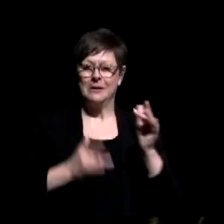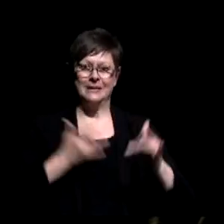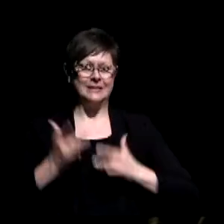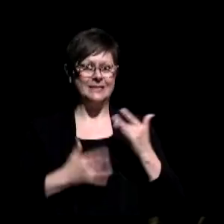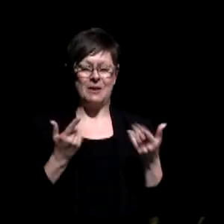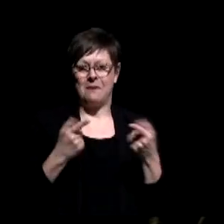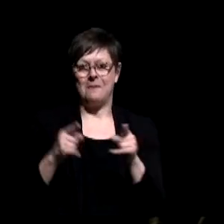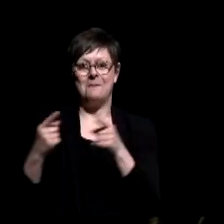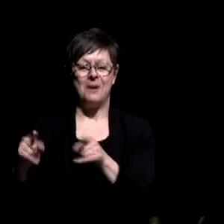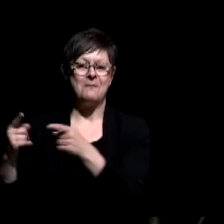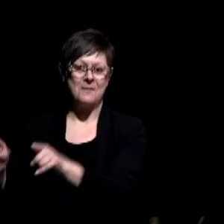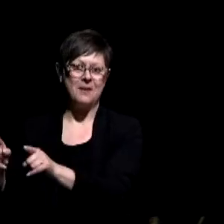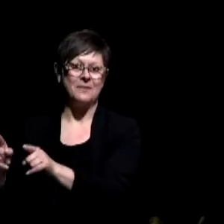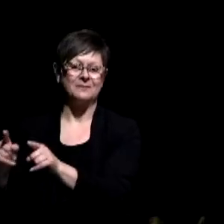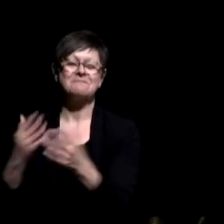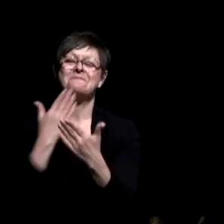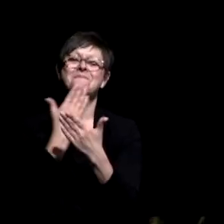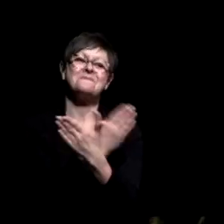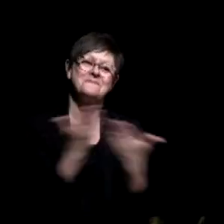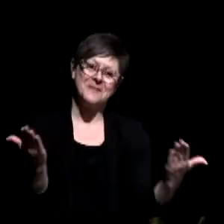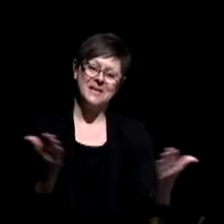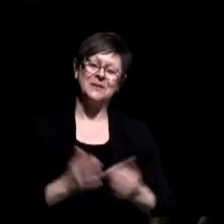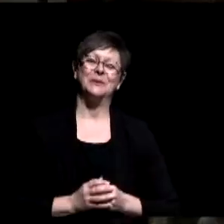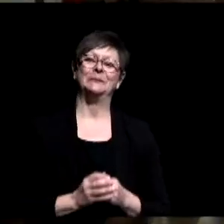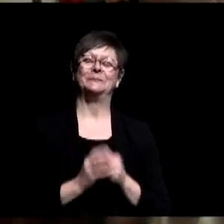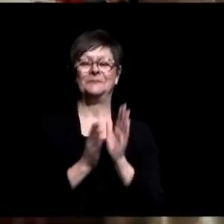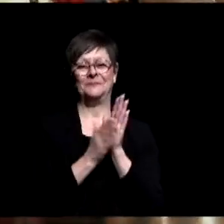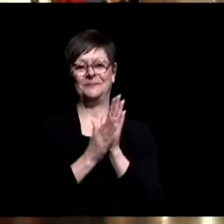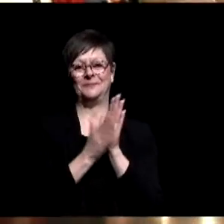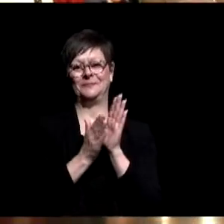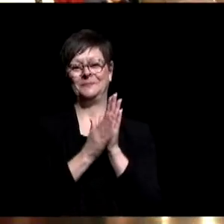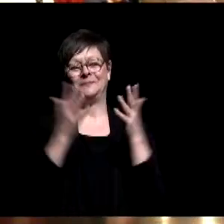and Labrador. Thank you.